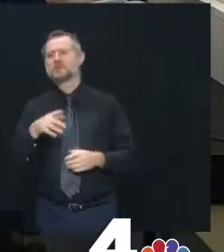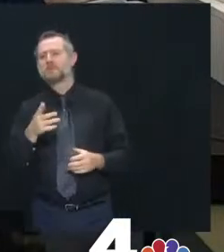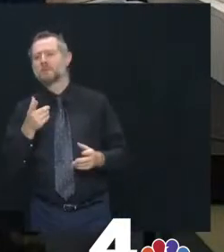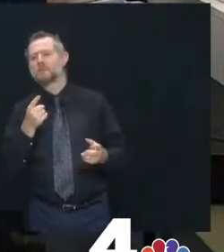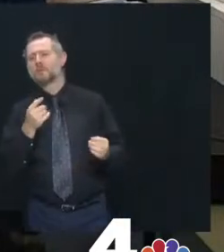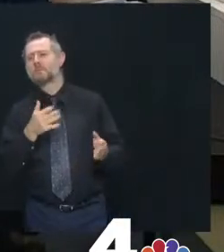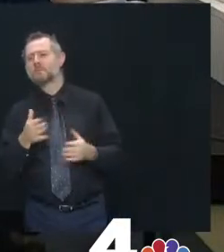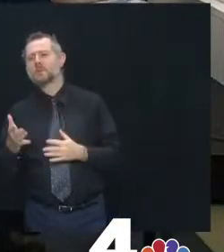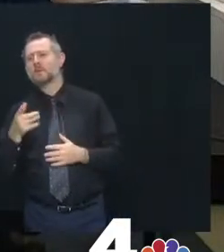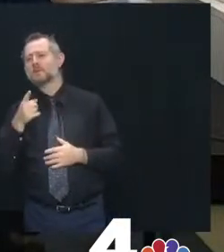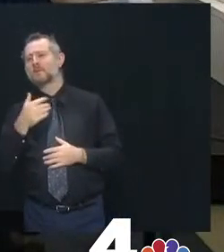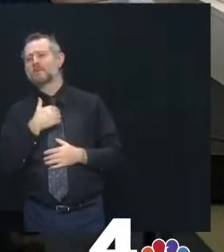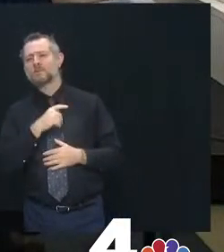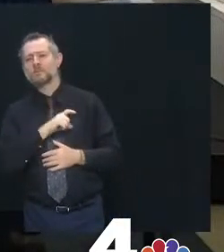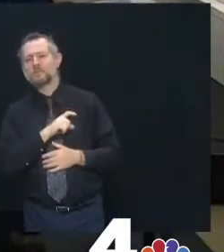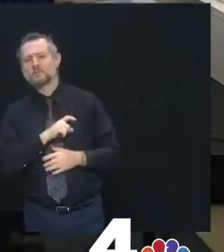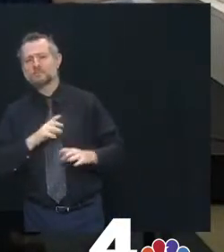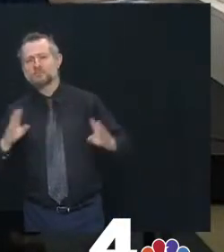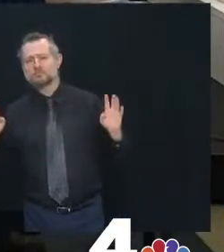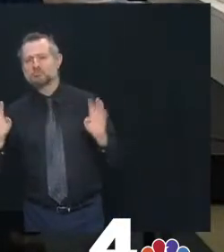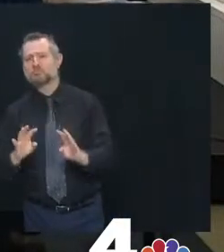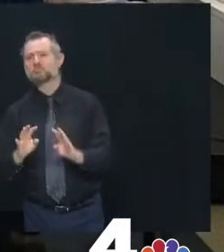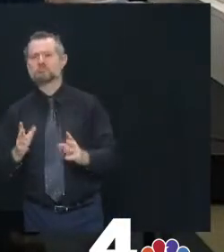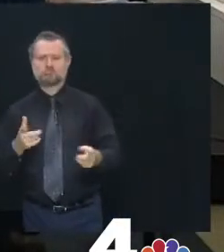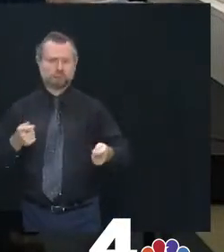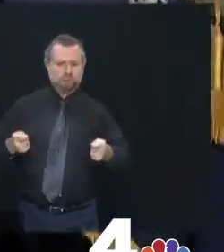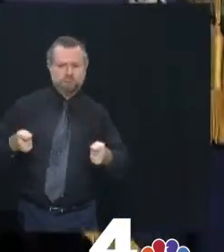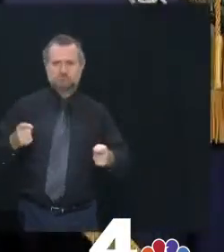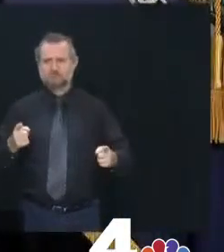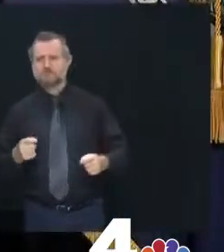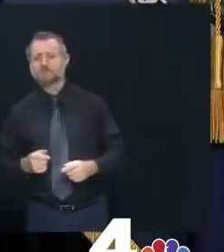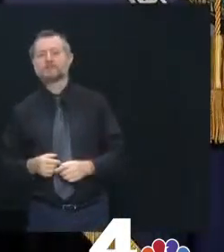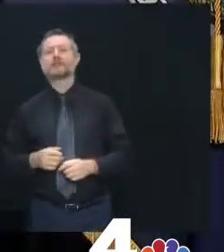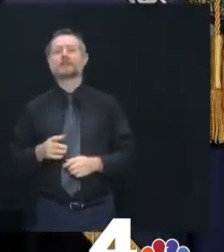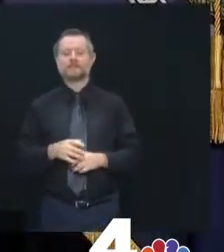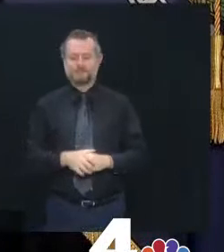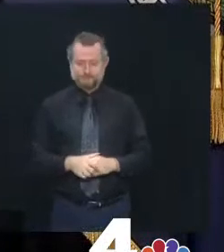have law enforcement there if there's large crowds? Yeah, look,